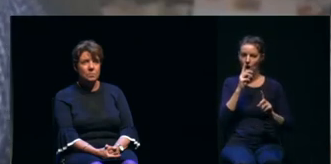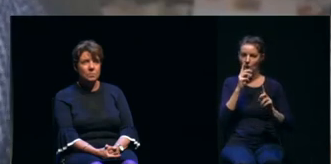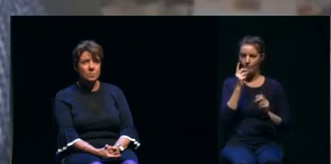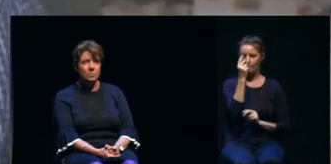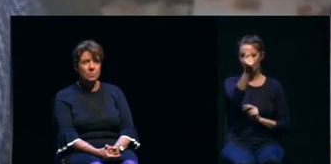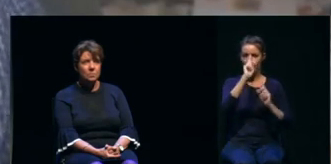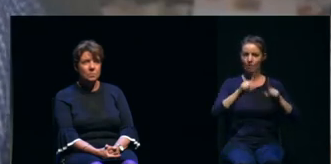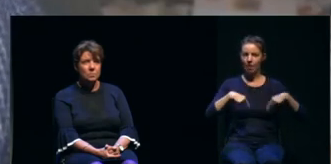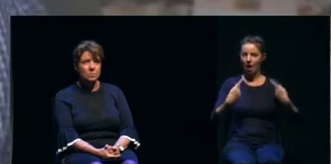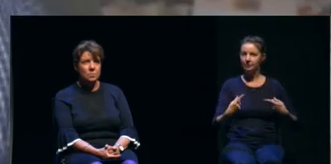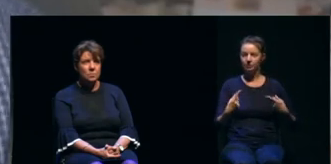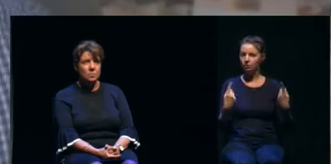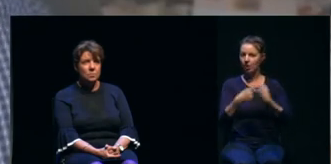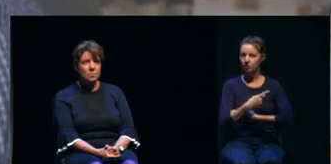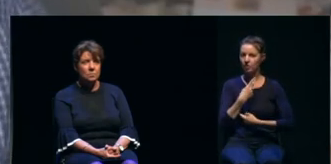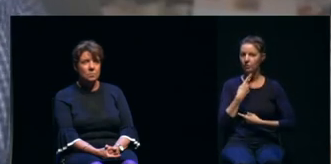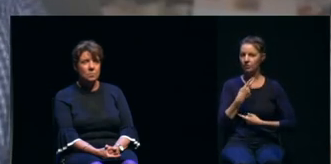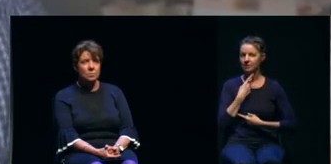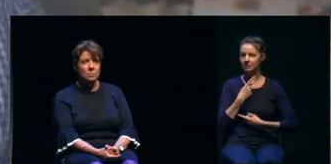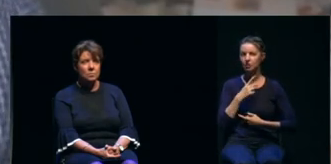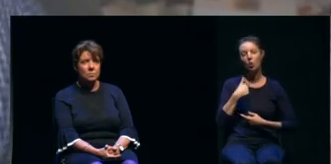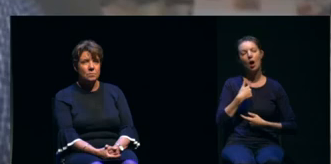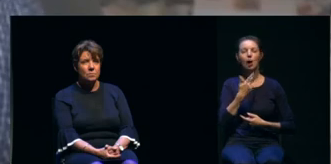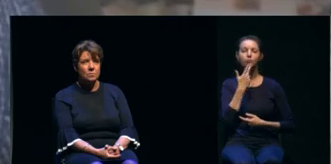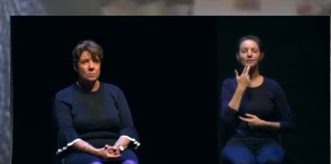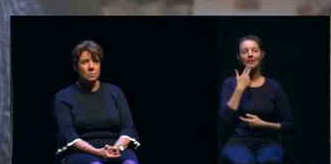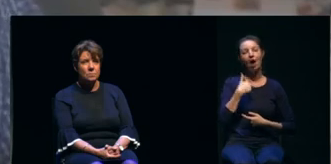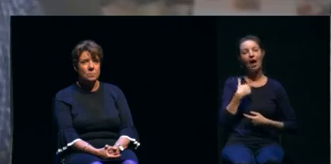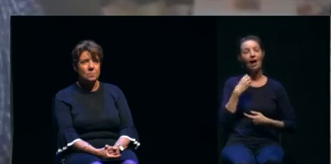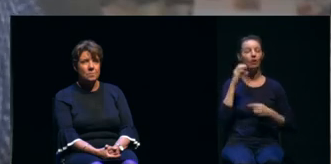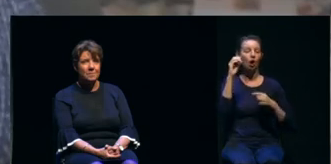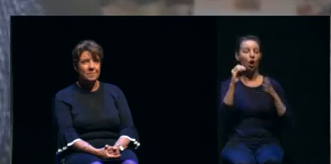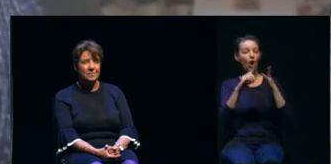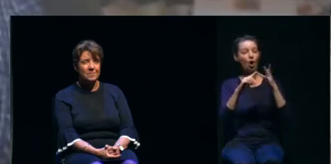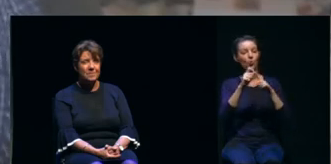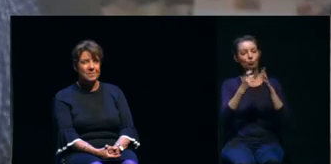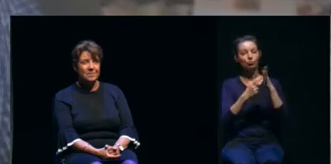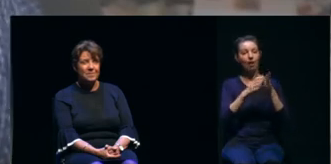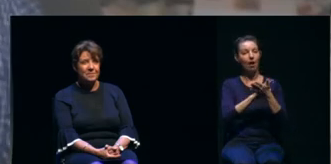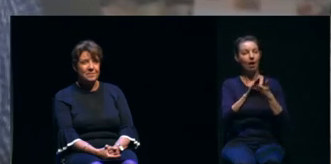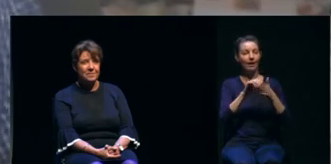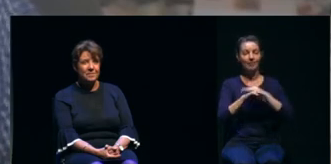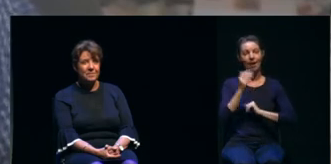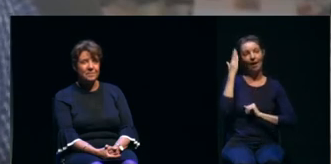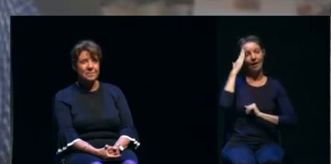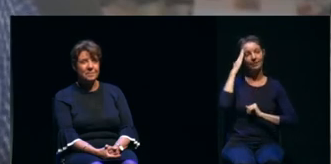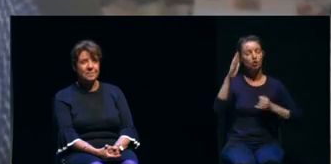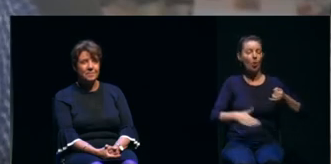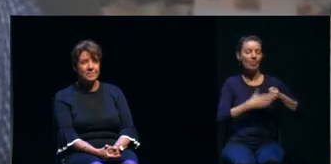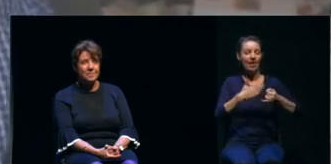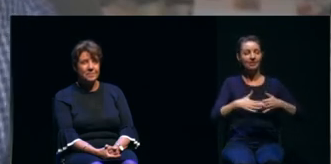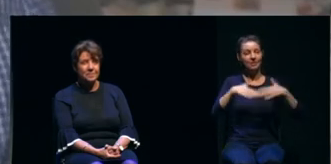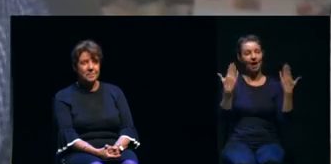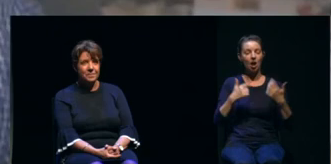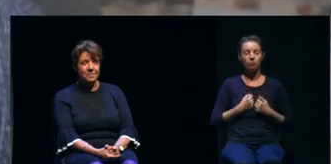being kind to you. So I would pretend that I had Oprah Winfrey in my head. And I was like, if at the end of a long day when I'm